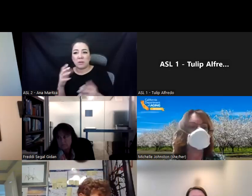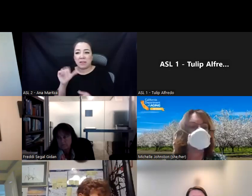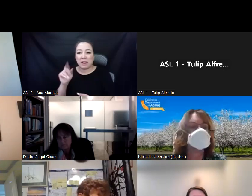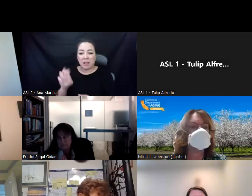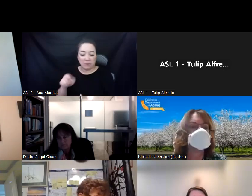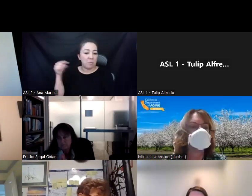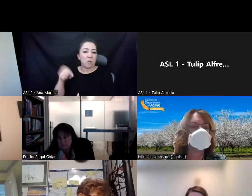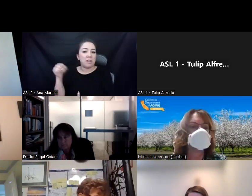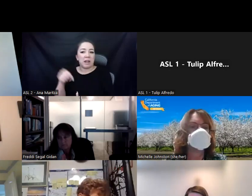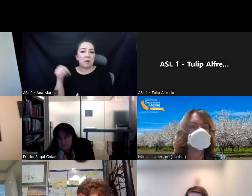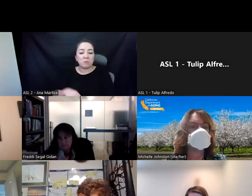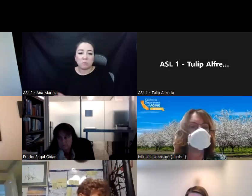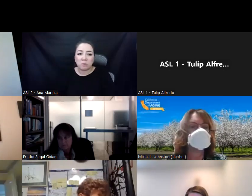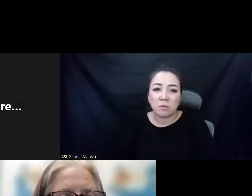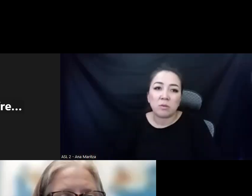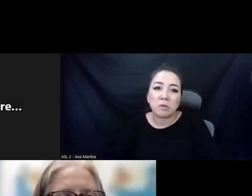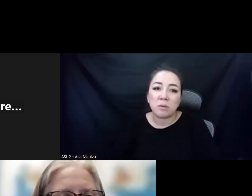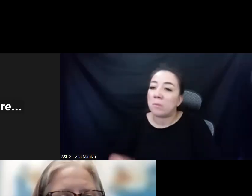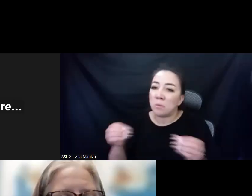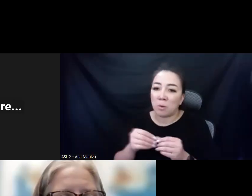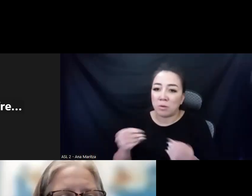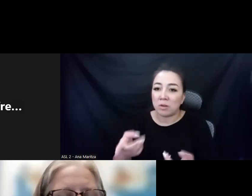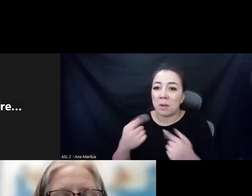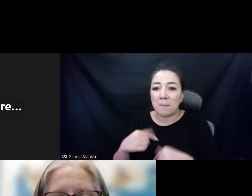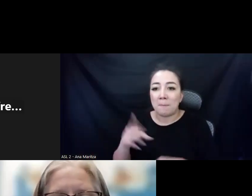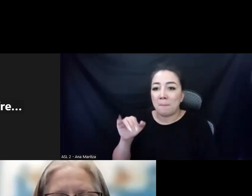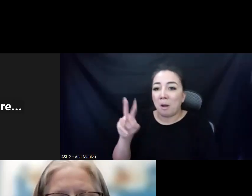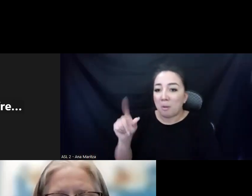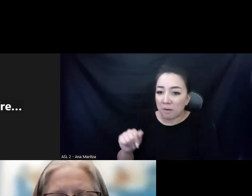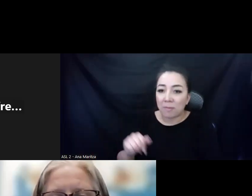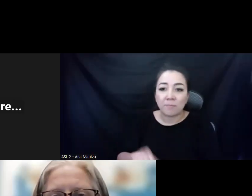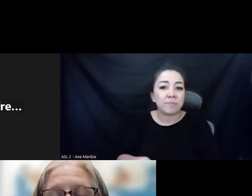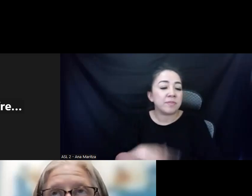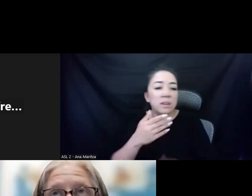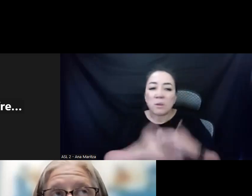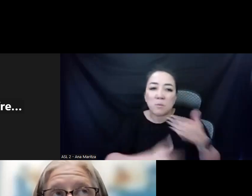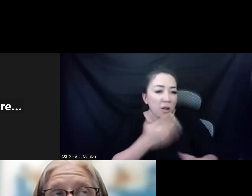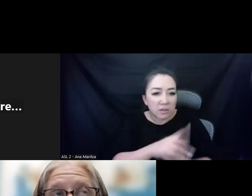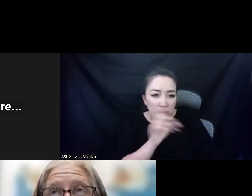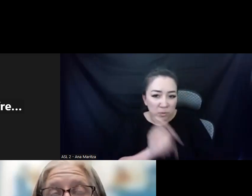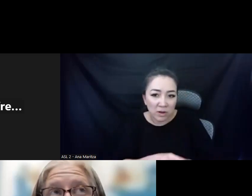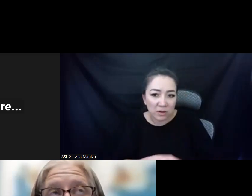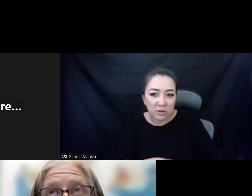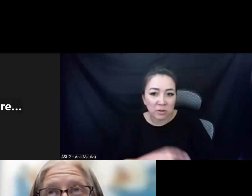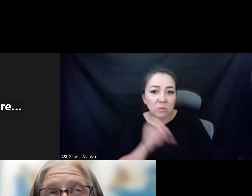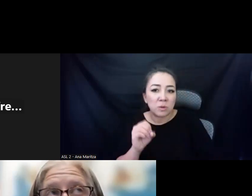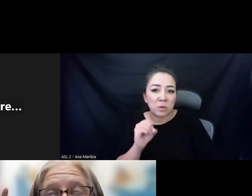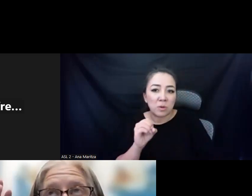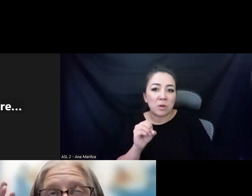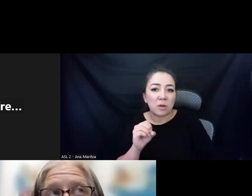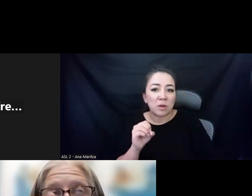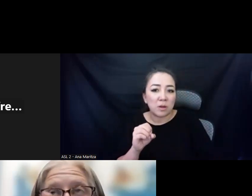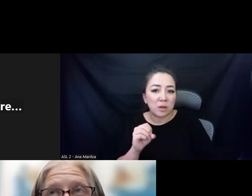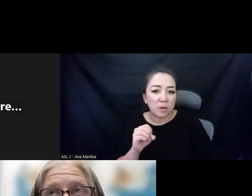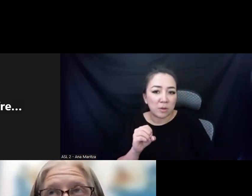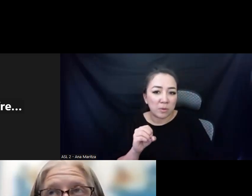out. So more to come. Barbara? Just a process question. So am I right,